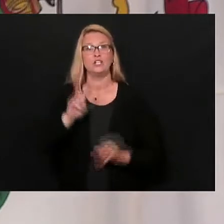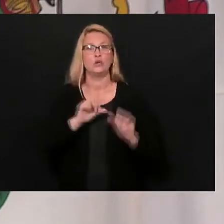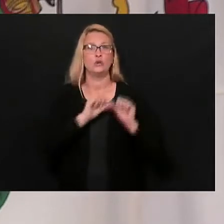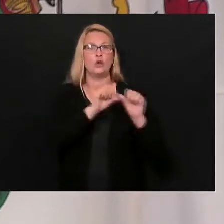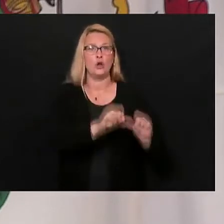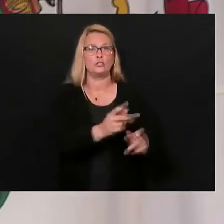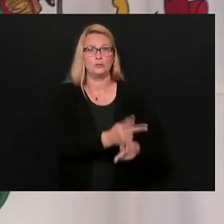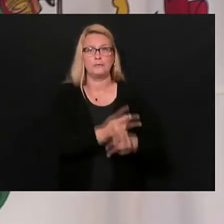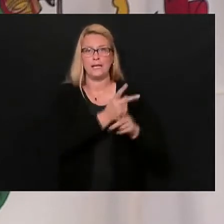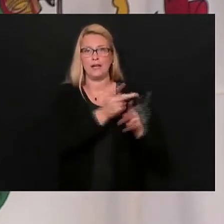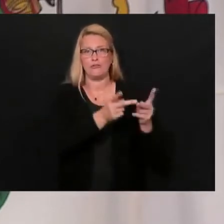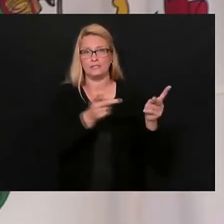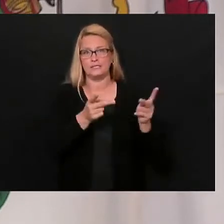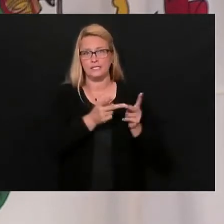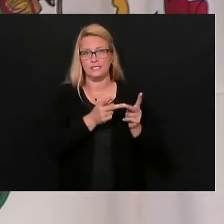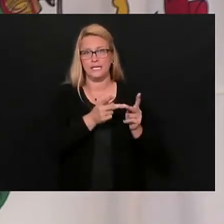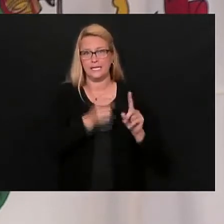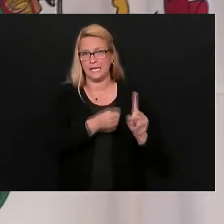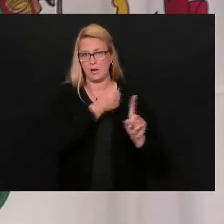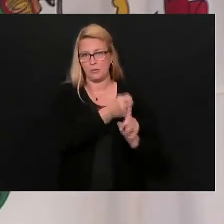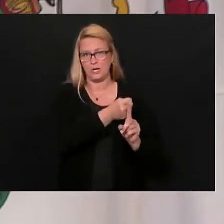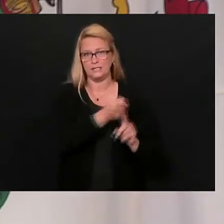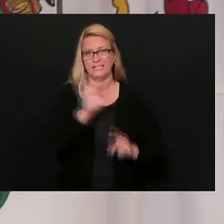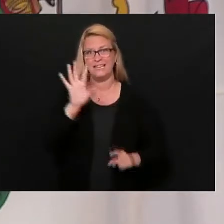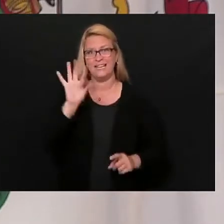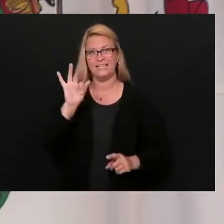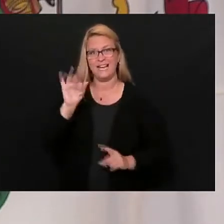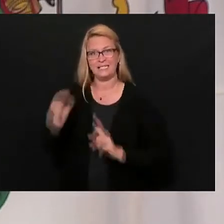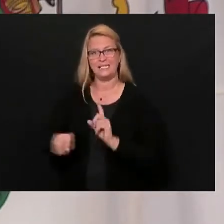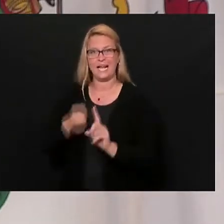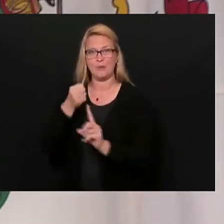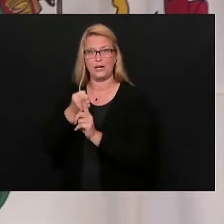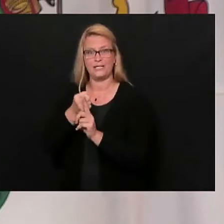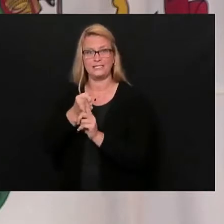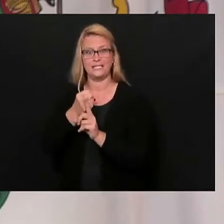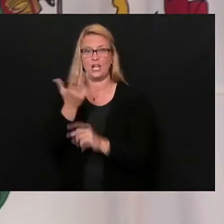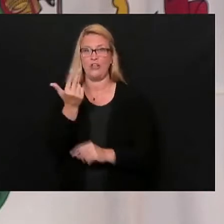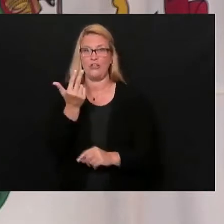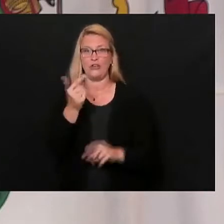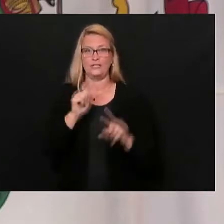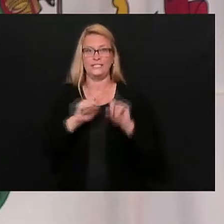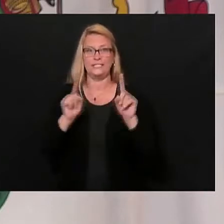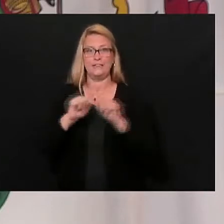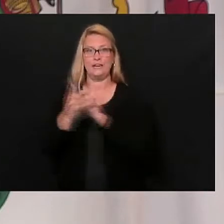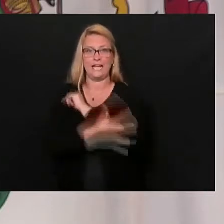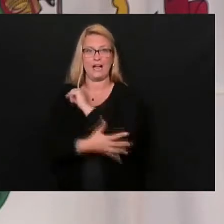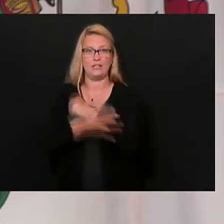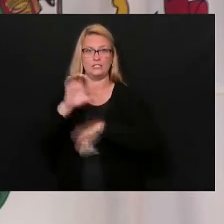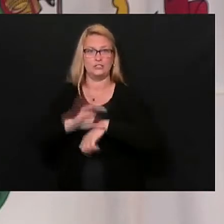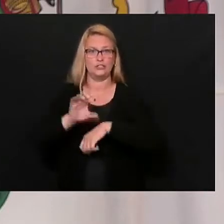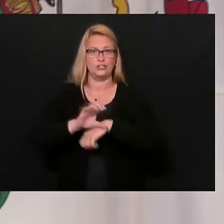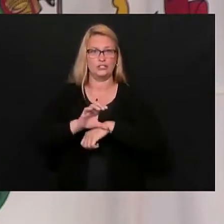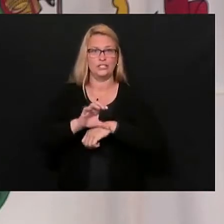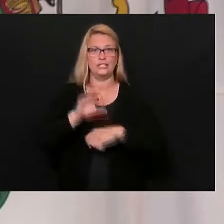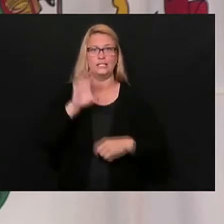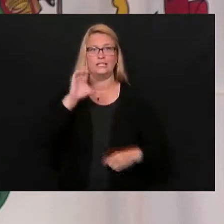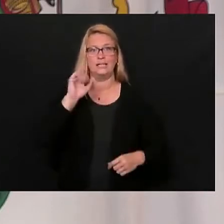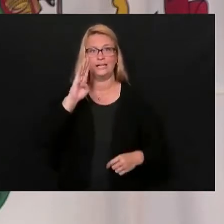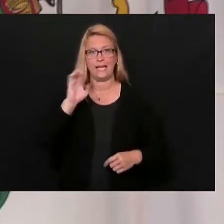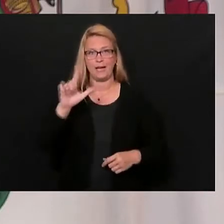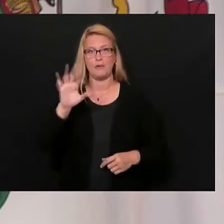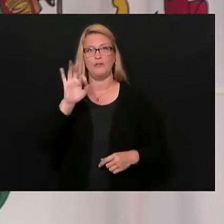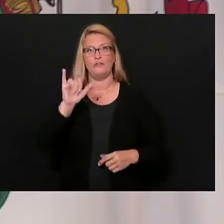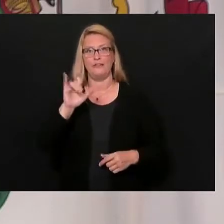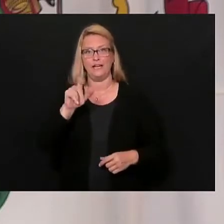care facility outbreaks. We have 19 outbreaks now in 13 counties in our churches. Those are Cabell,